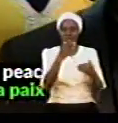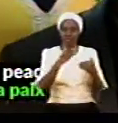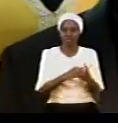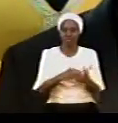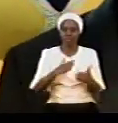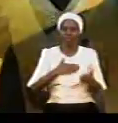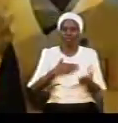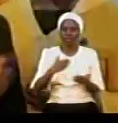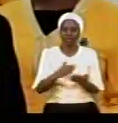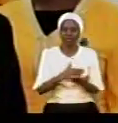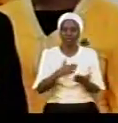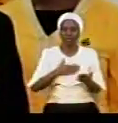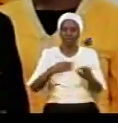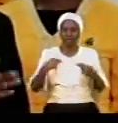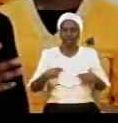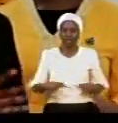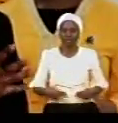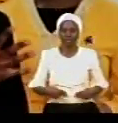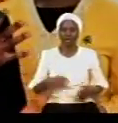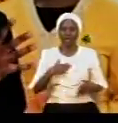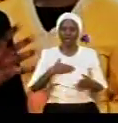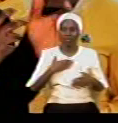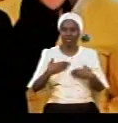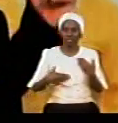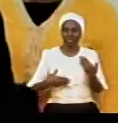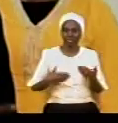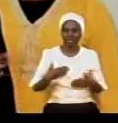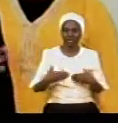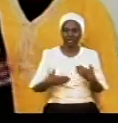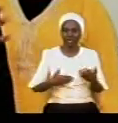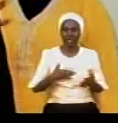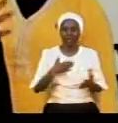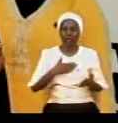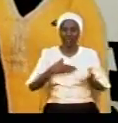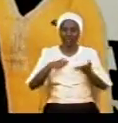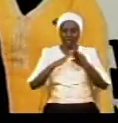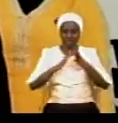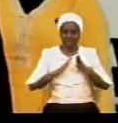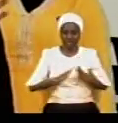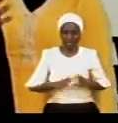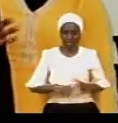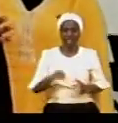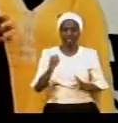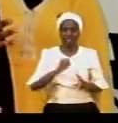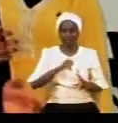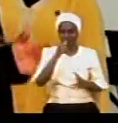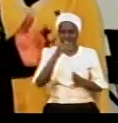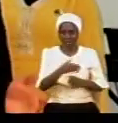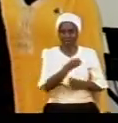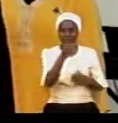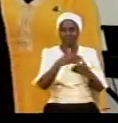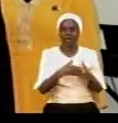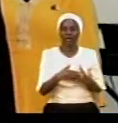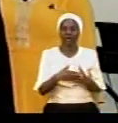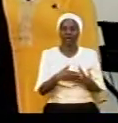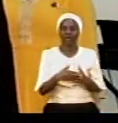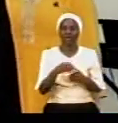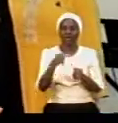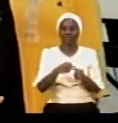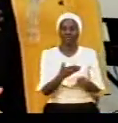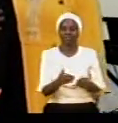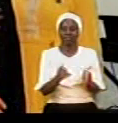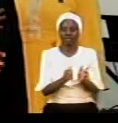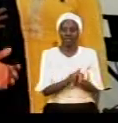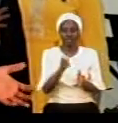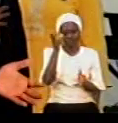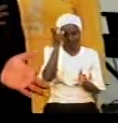My peace. My peace. Taking it back. I'm taking back everything that the devil stole from me.